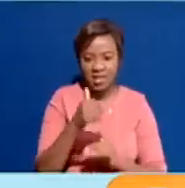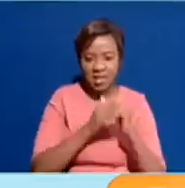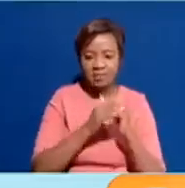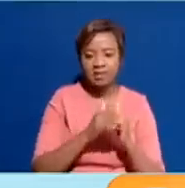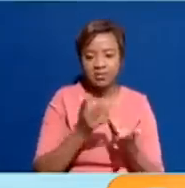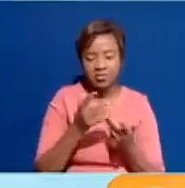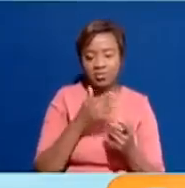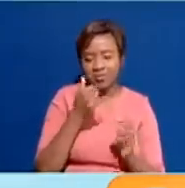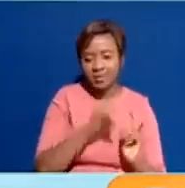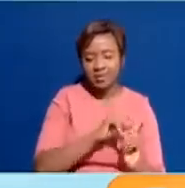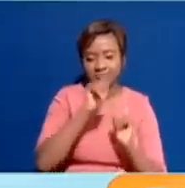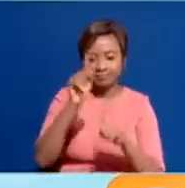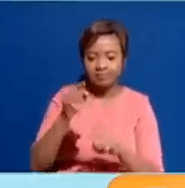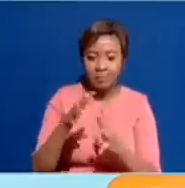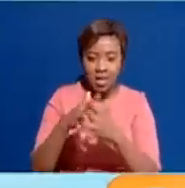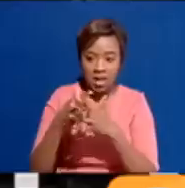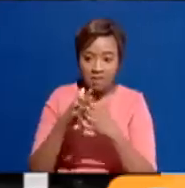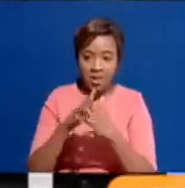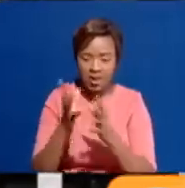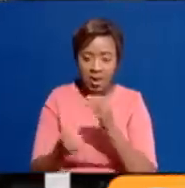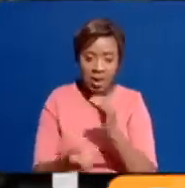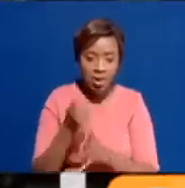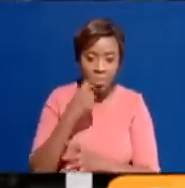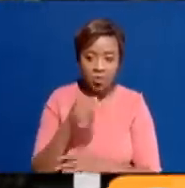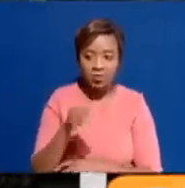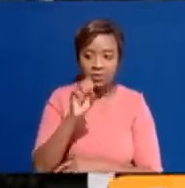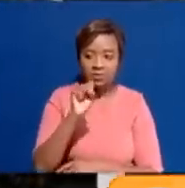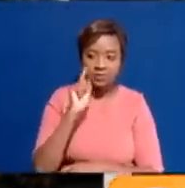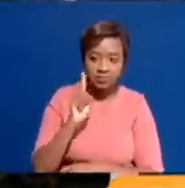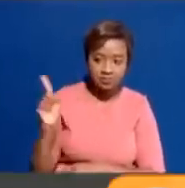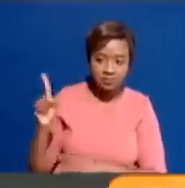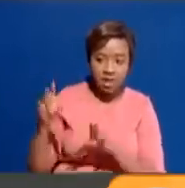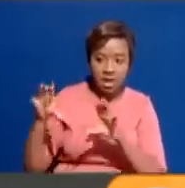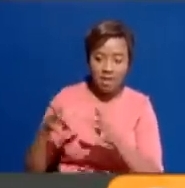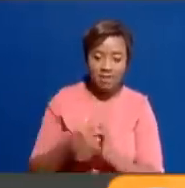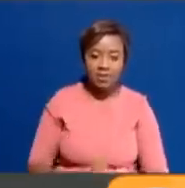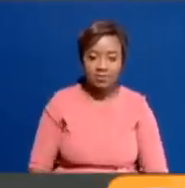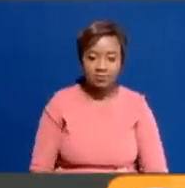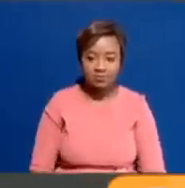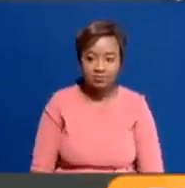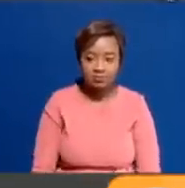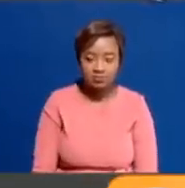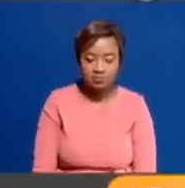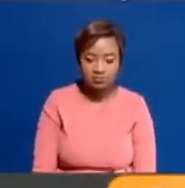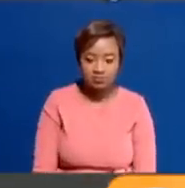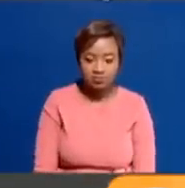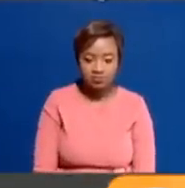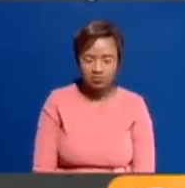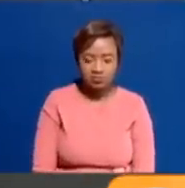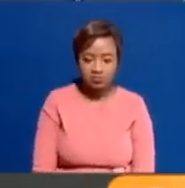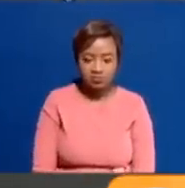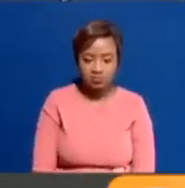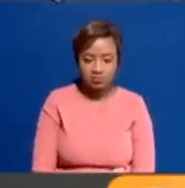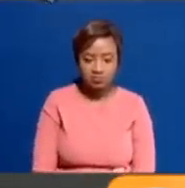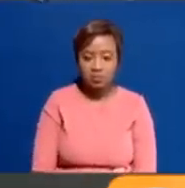African states. Taifa 1 will be launched by SpaceX aboard Falcon 9 rocket at Vandenberg Base in